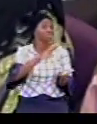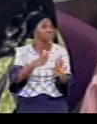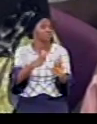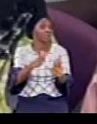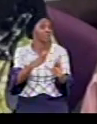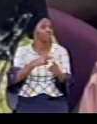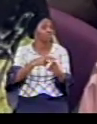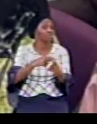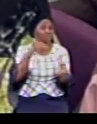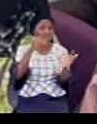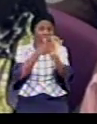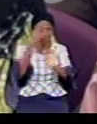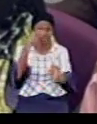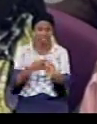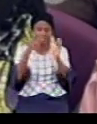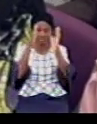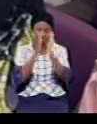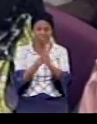prematurely.